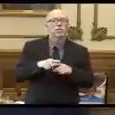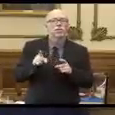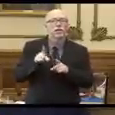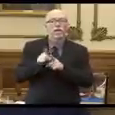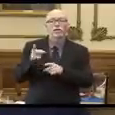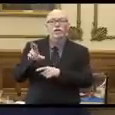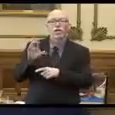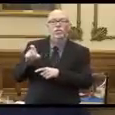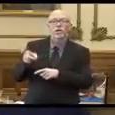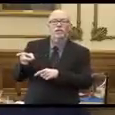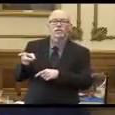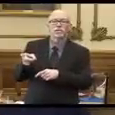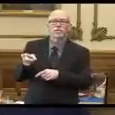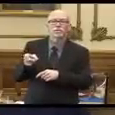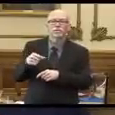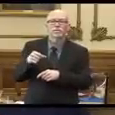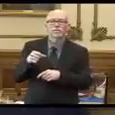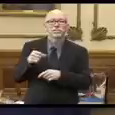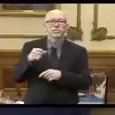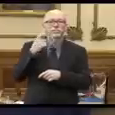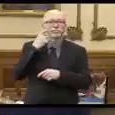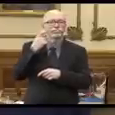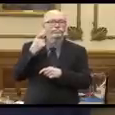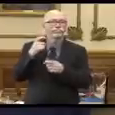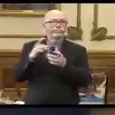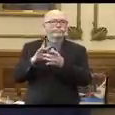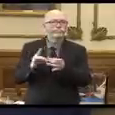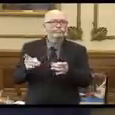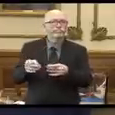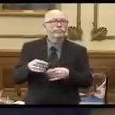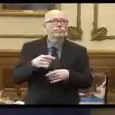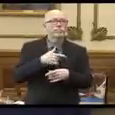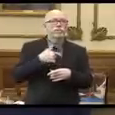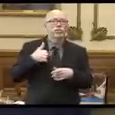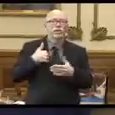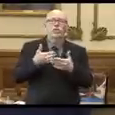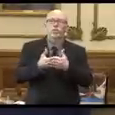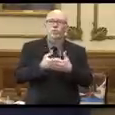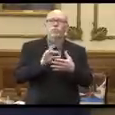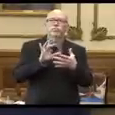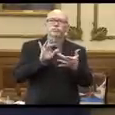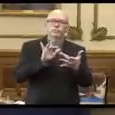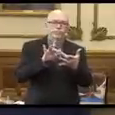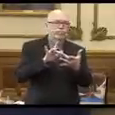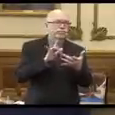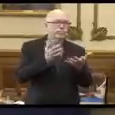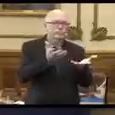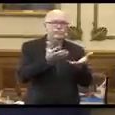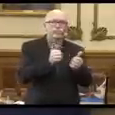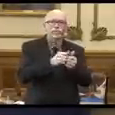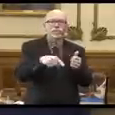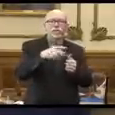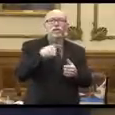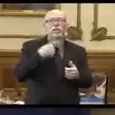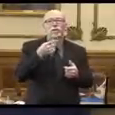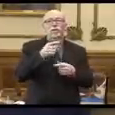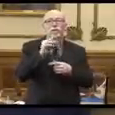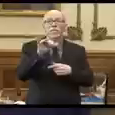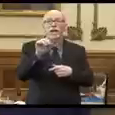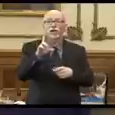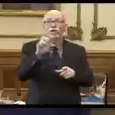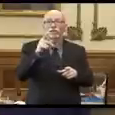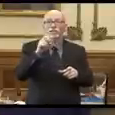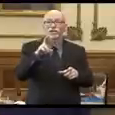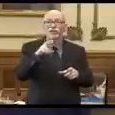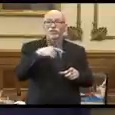Dr. Box just stated, we're in close consultation, and this is a shout out to Mayor Spinner because I've talked to him,